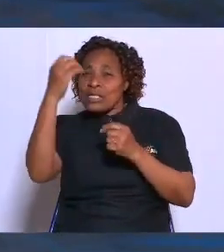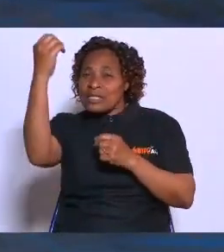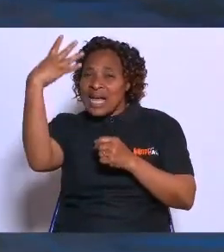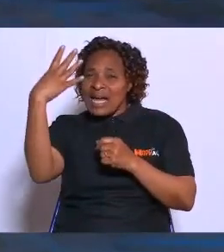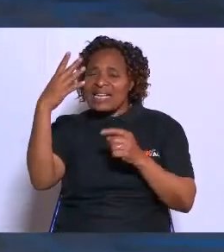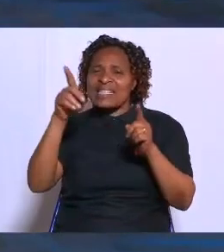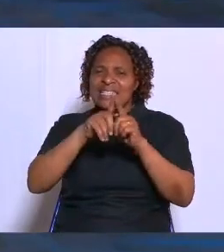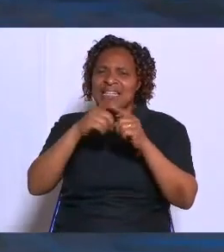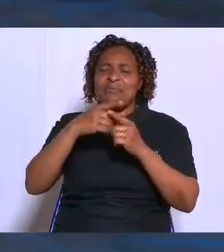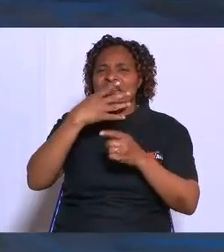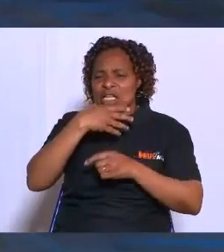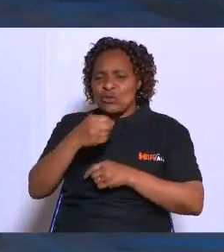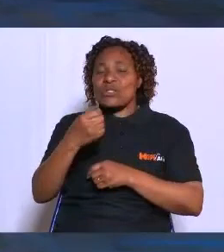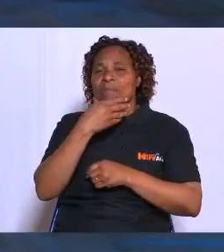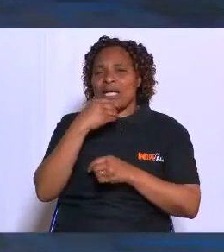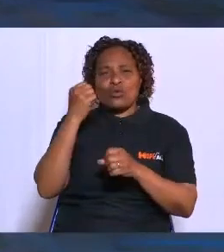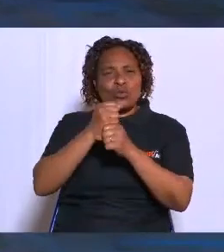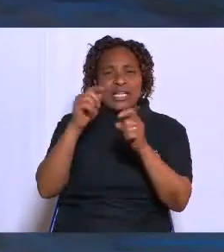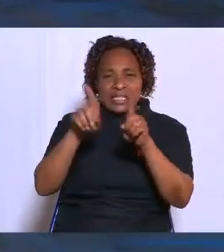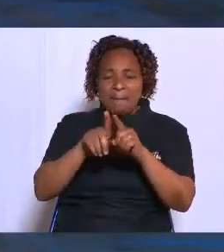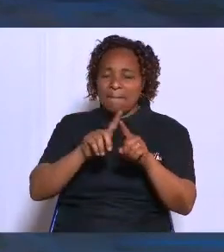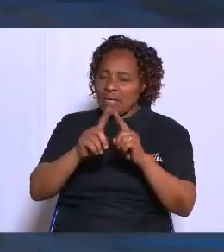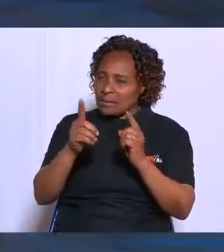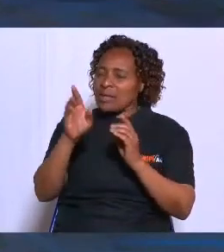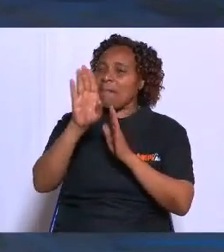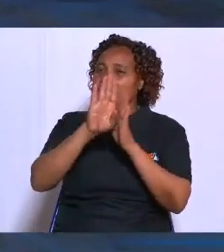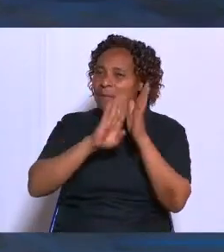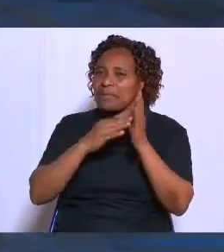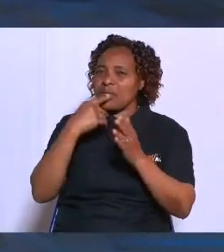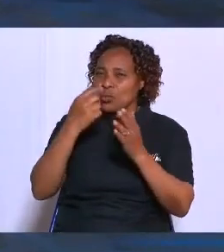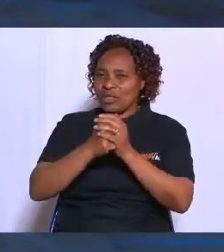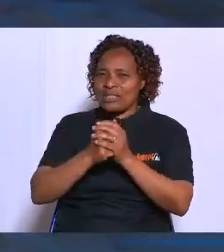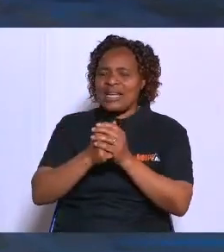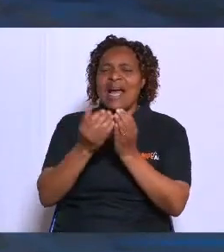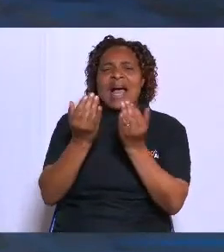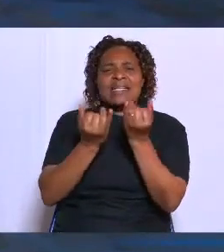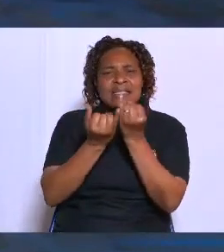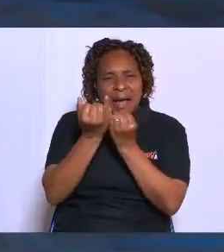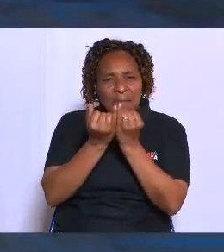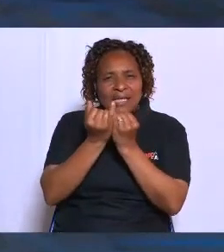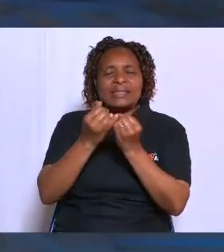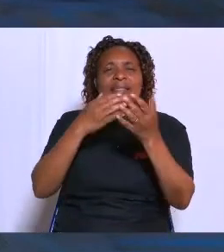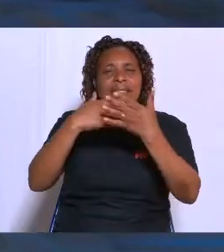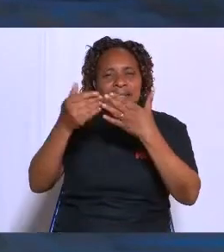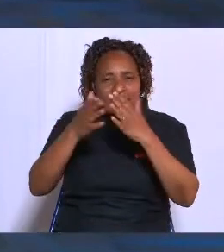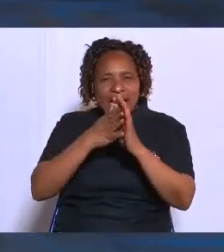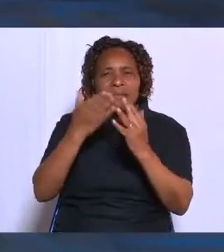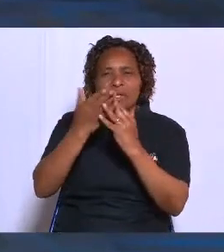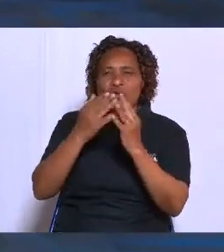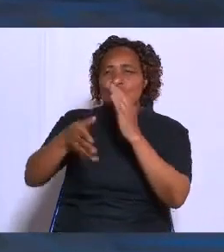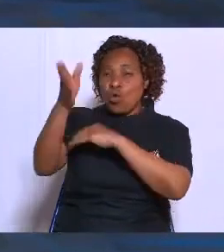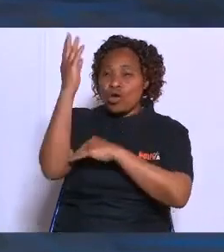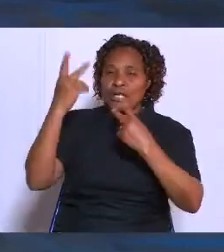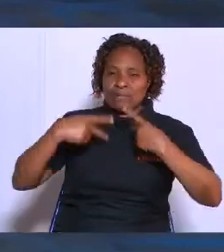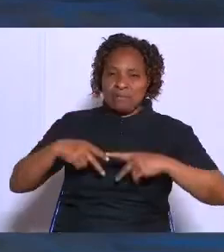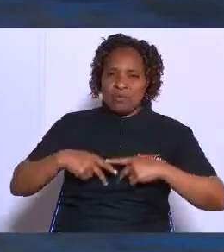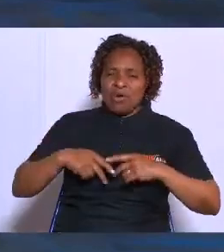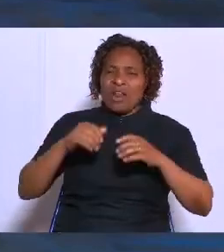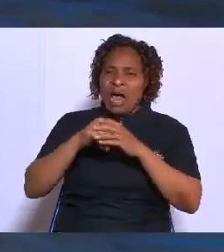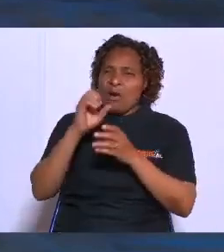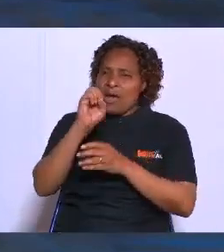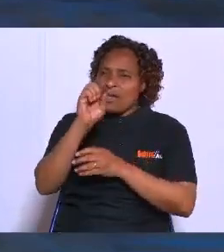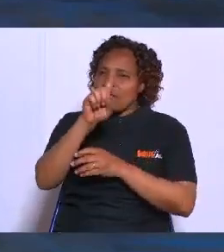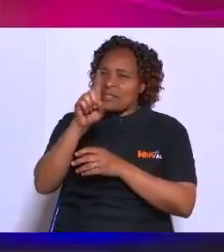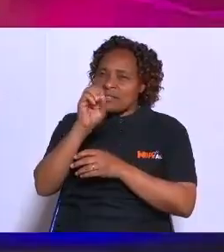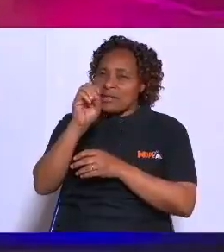Jews did that but the Bible says that the Sabbath was always a sign between God and his people so Ezekiel the prophet